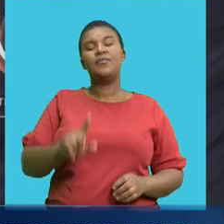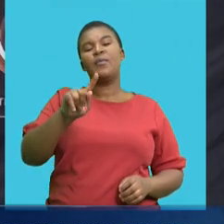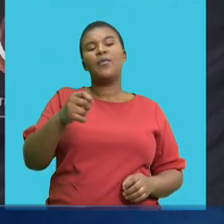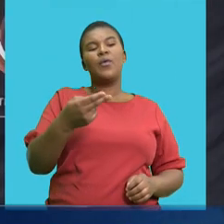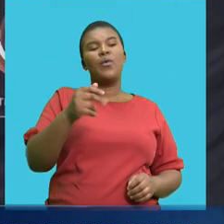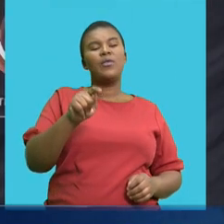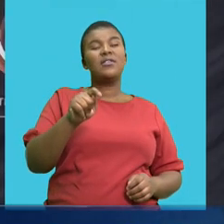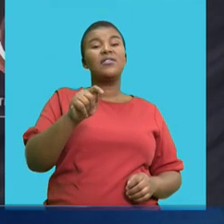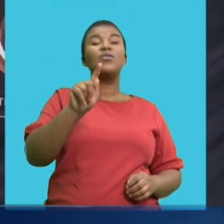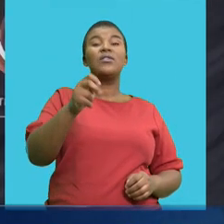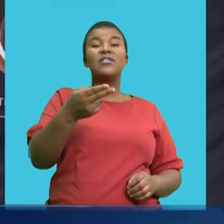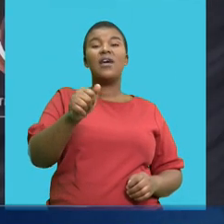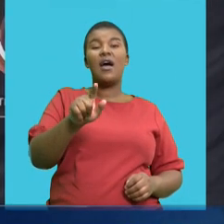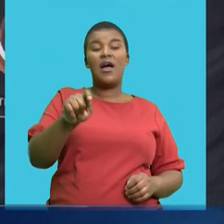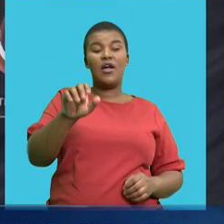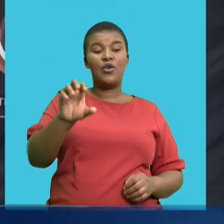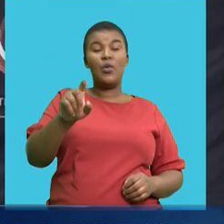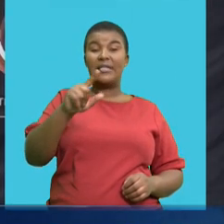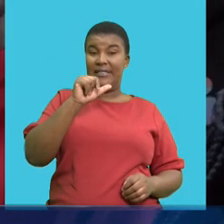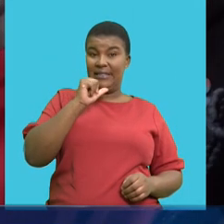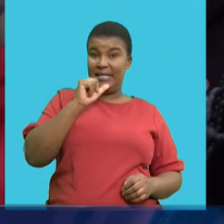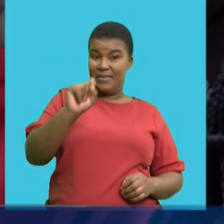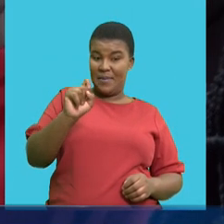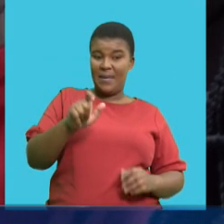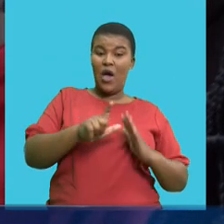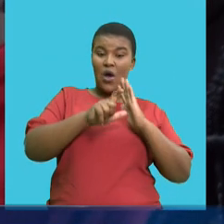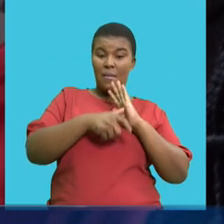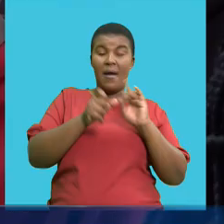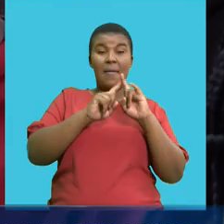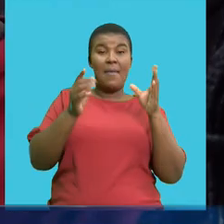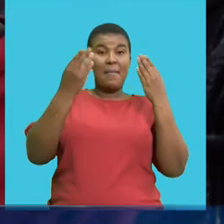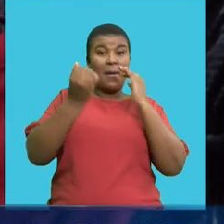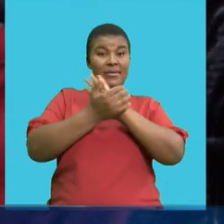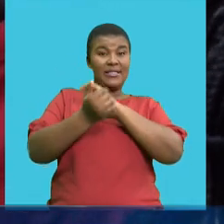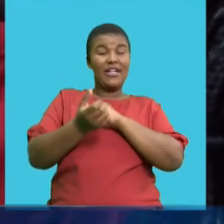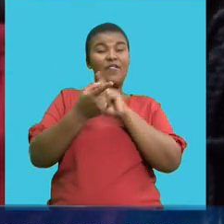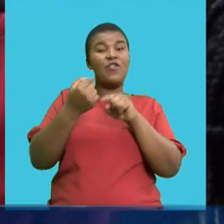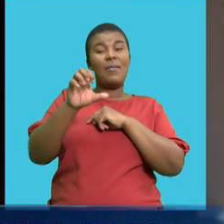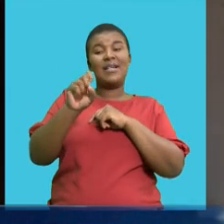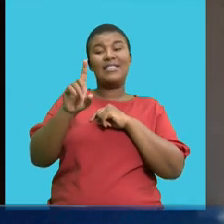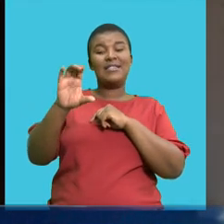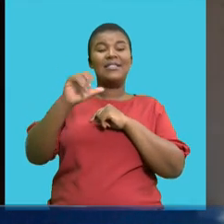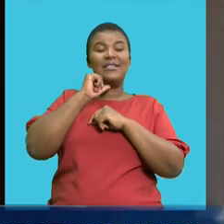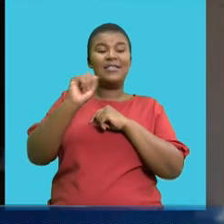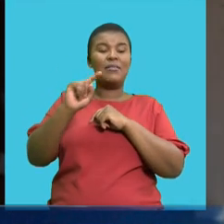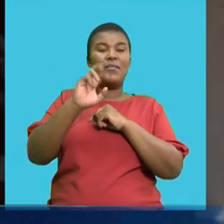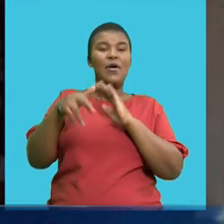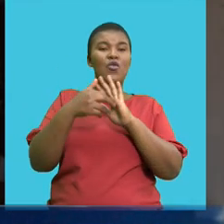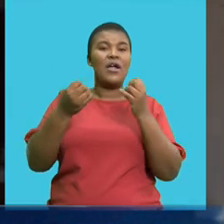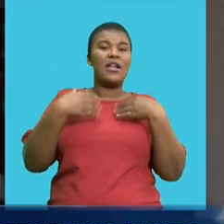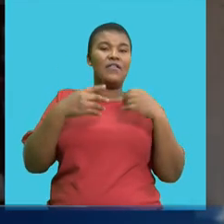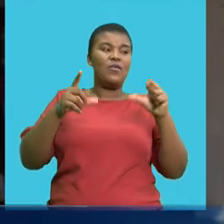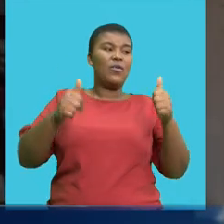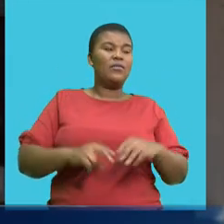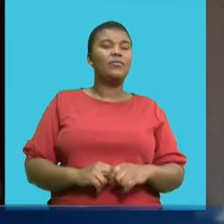Chisane uthi ke njengomuntu ophila nokukhubazeka lolu hlelo ke lidlala indima enkulu ekwenzeni impilo yakhe ibe ngcono. For umuntu one